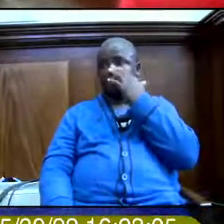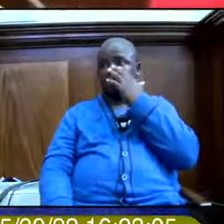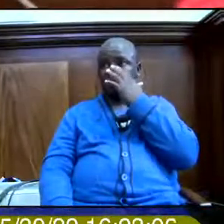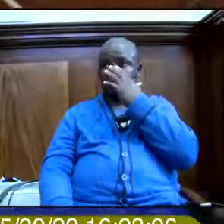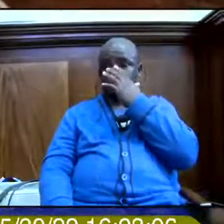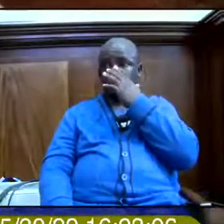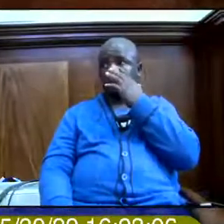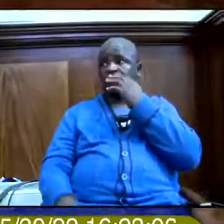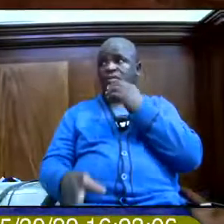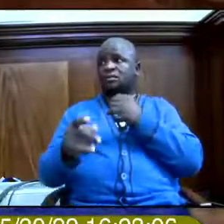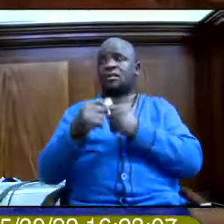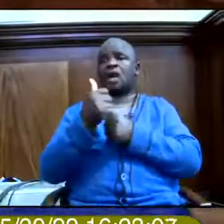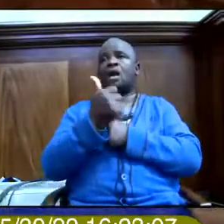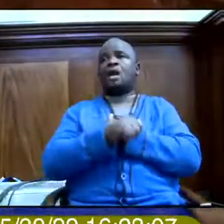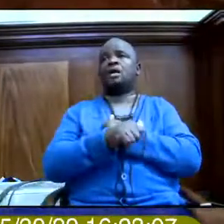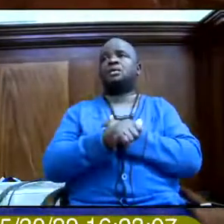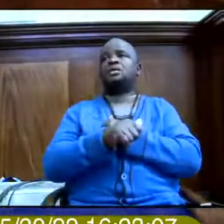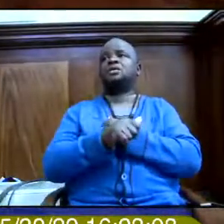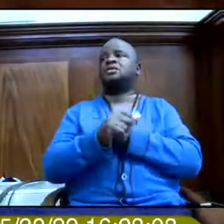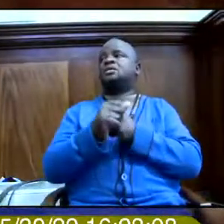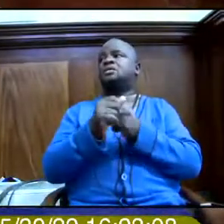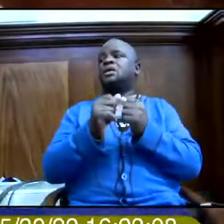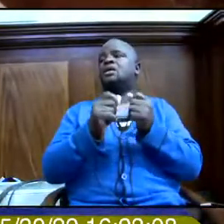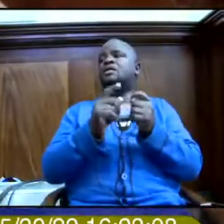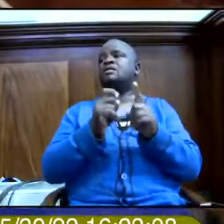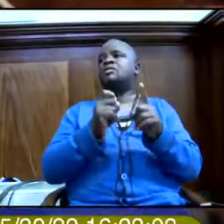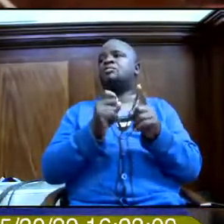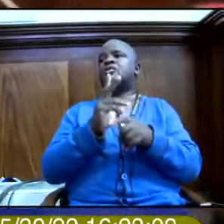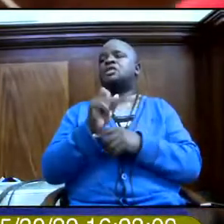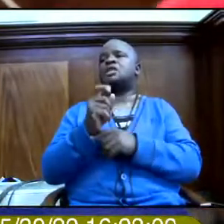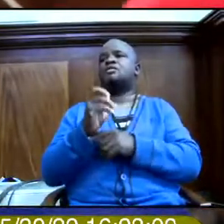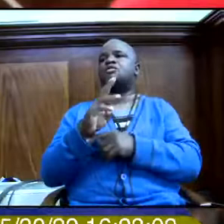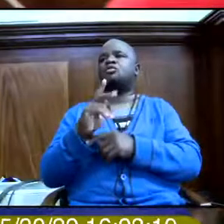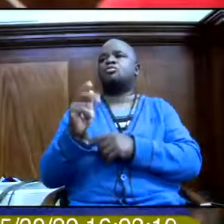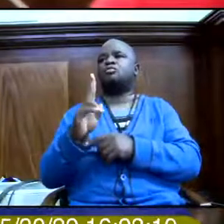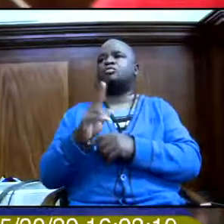the last affiliate for himself too